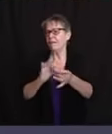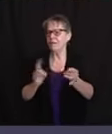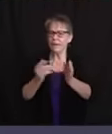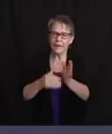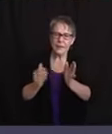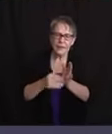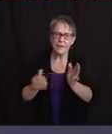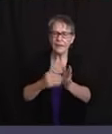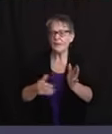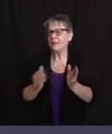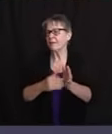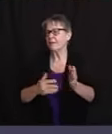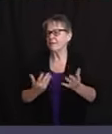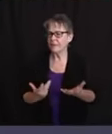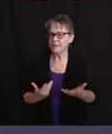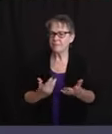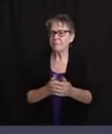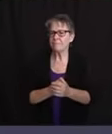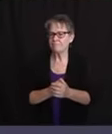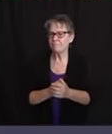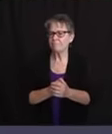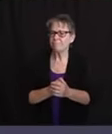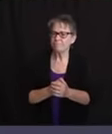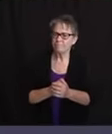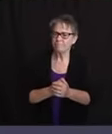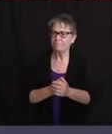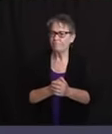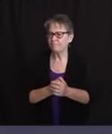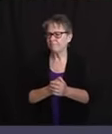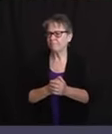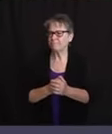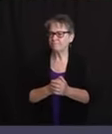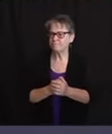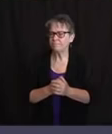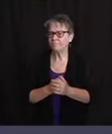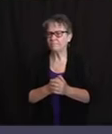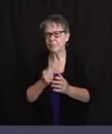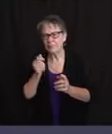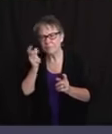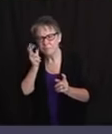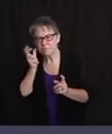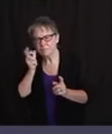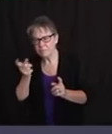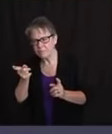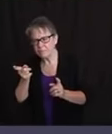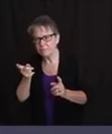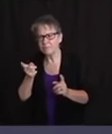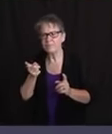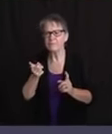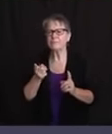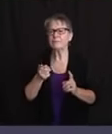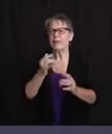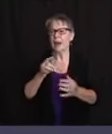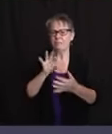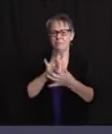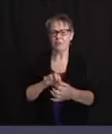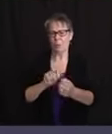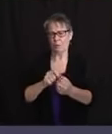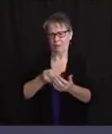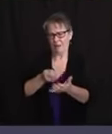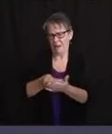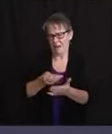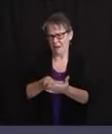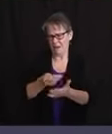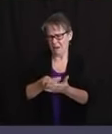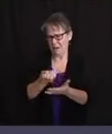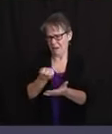the key attributes of our economy are innovation and infrastructure. And then I also talk about sort